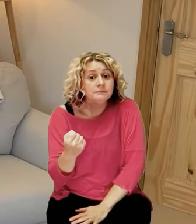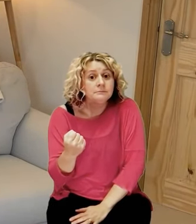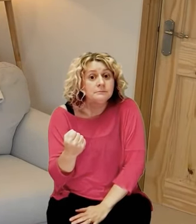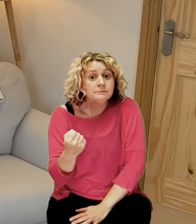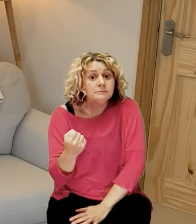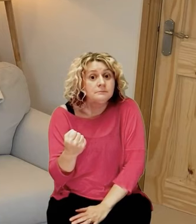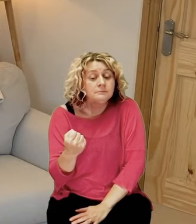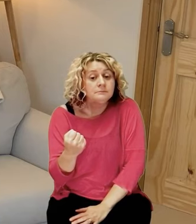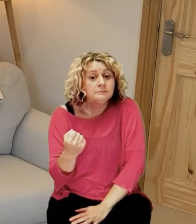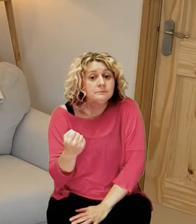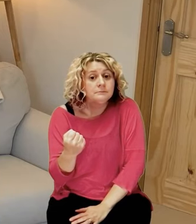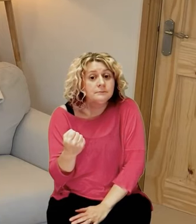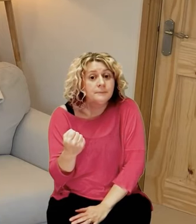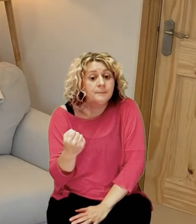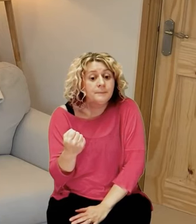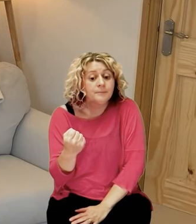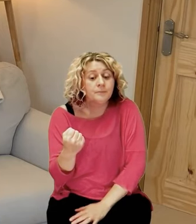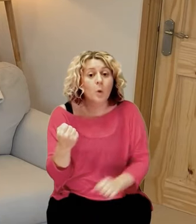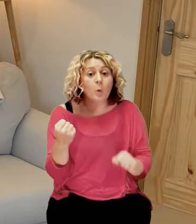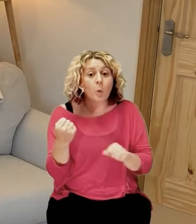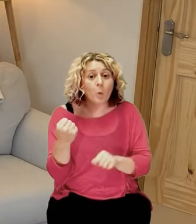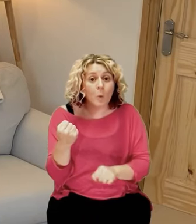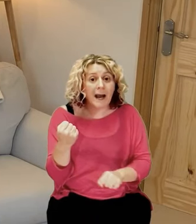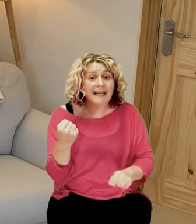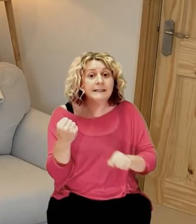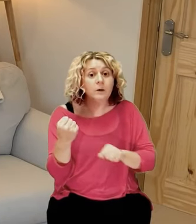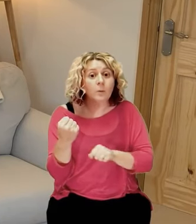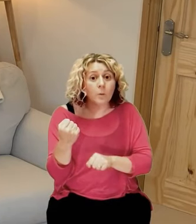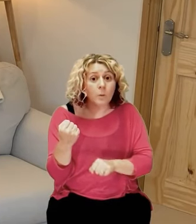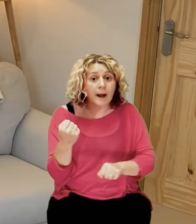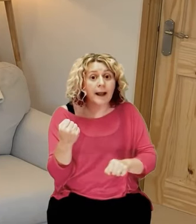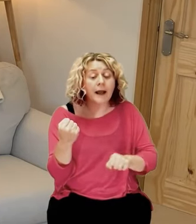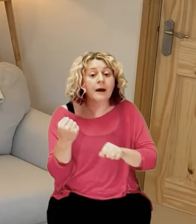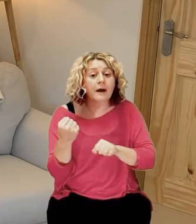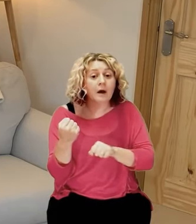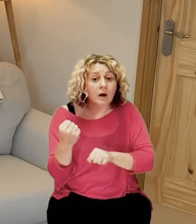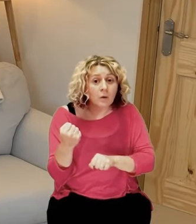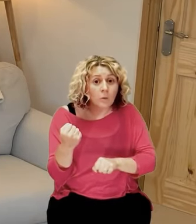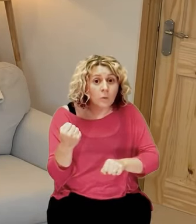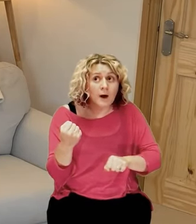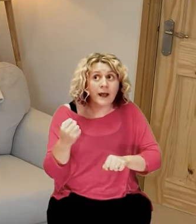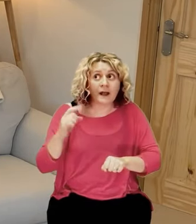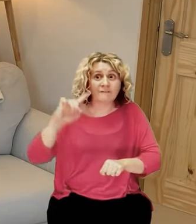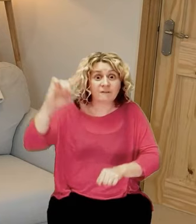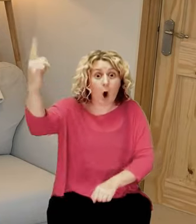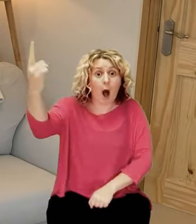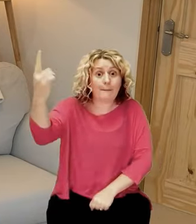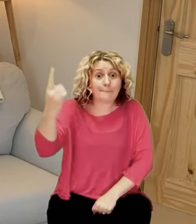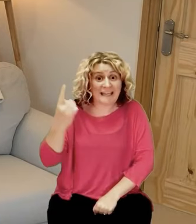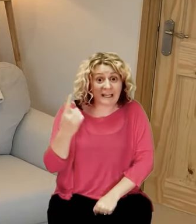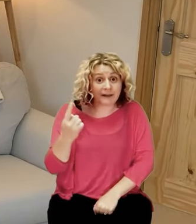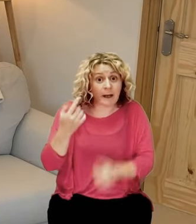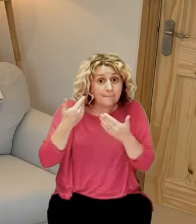hope? When we wait for the appearing, there it is again. He's appeared in the past. He appears in the future, in